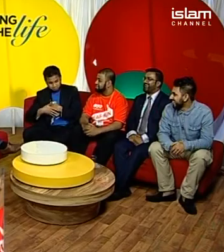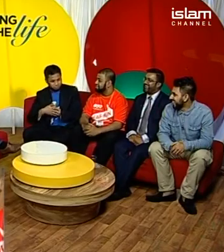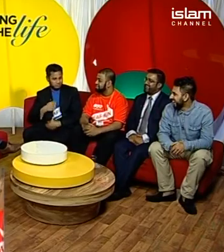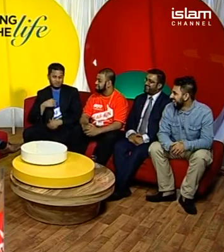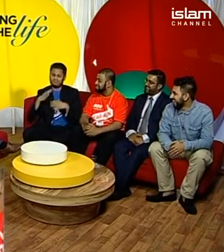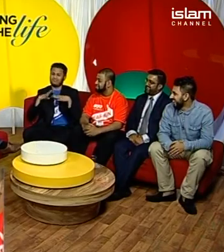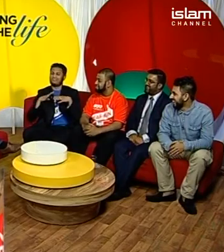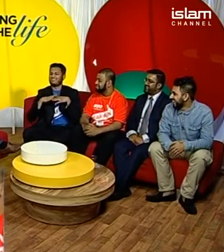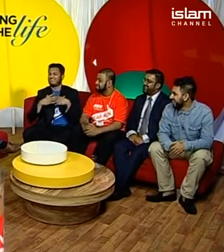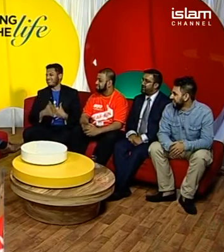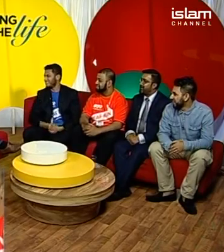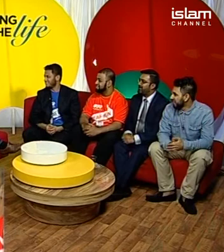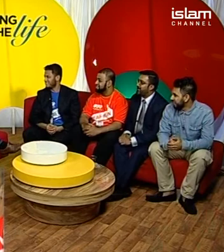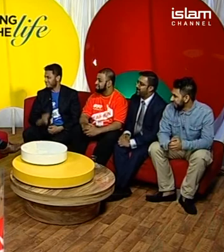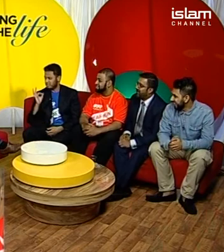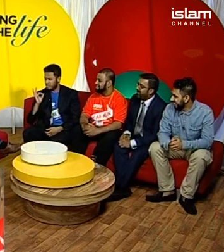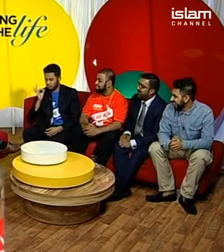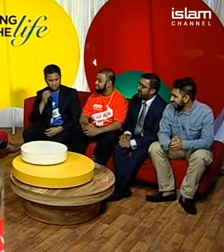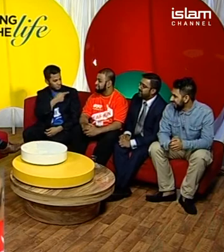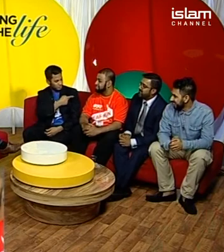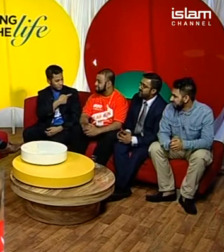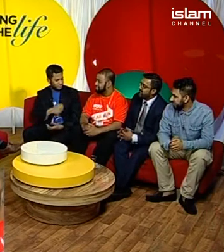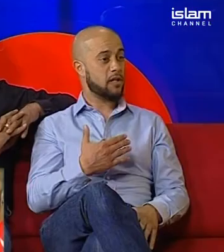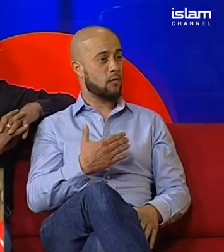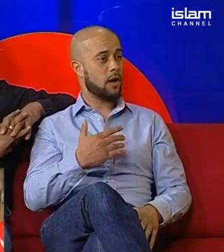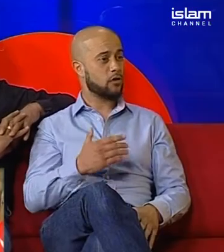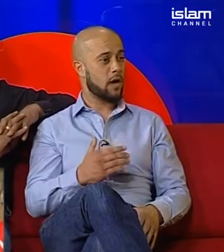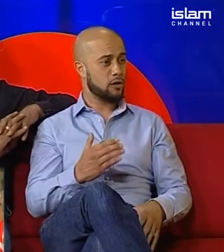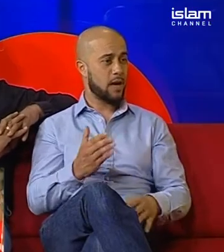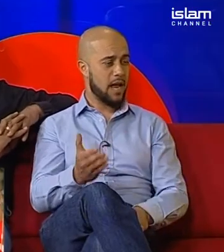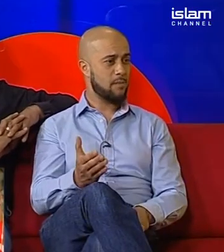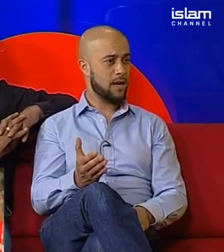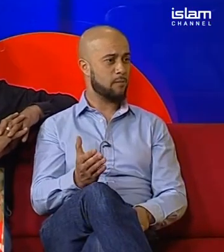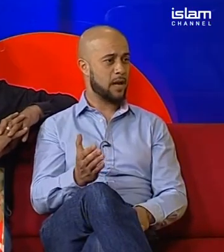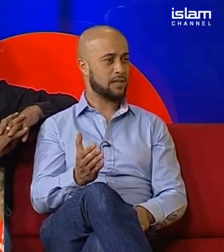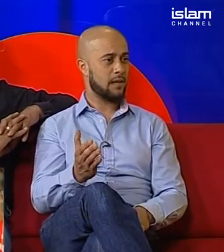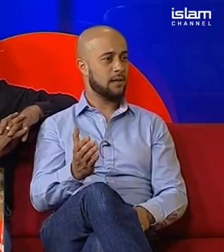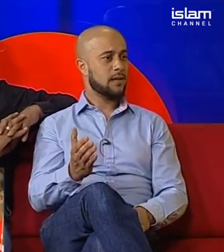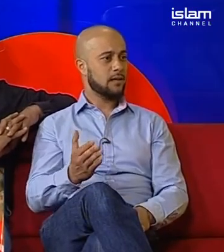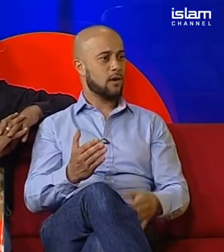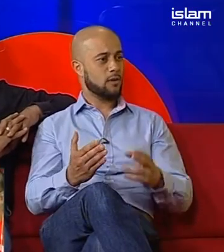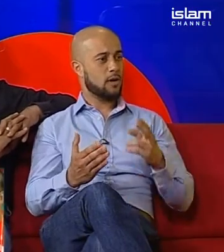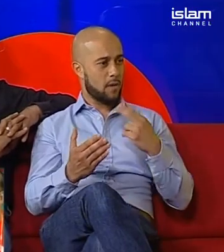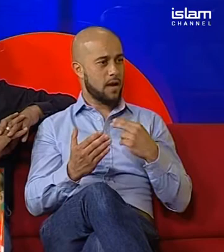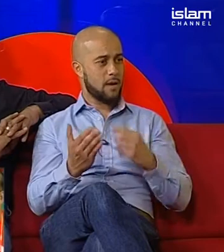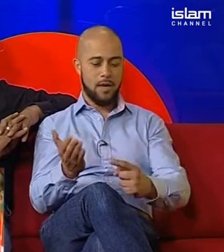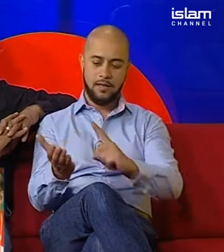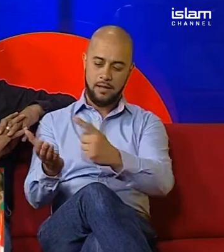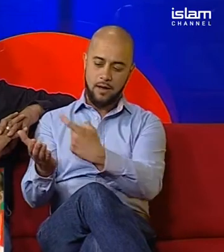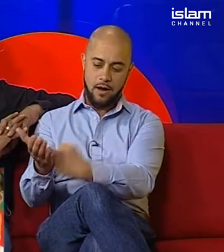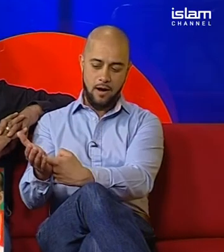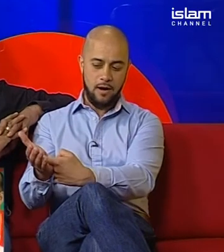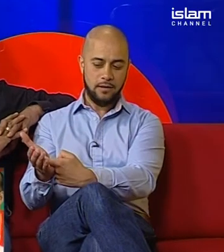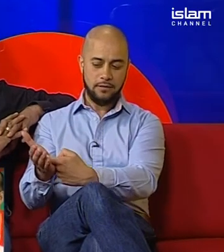So I'd like to ask our guest who is hearing. First of all, I'm going to try and do my name in BSL. So my name